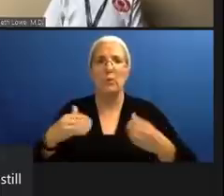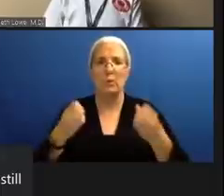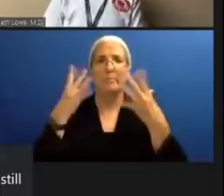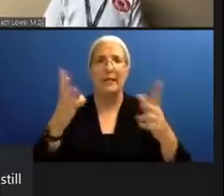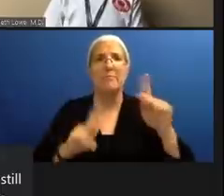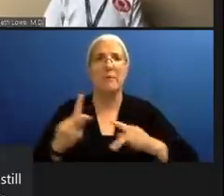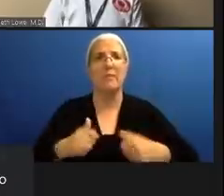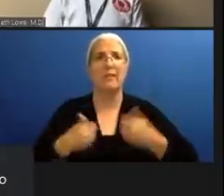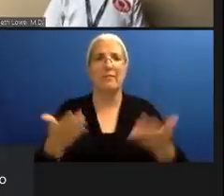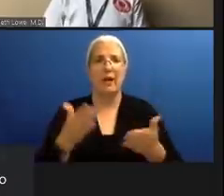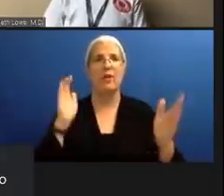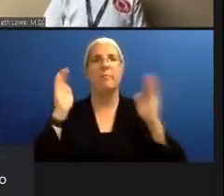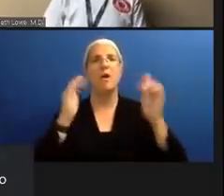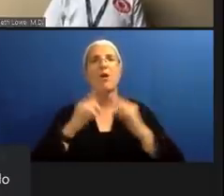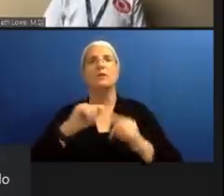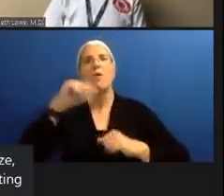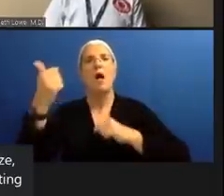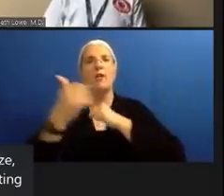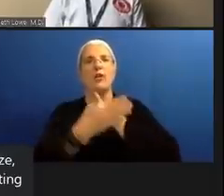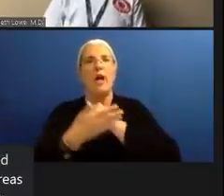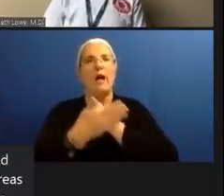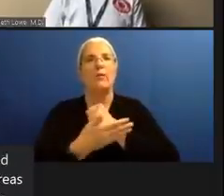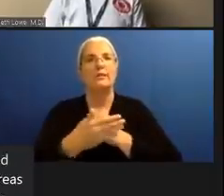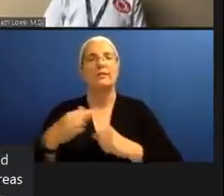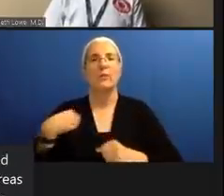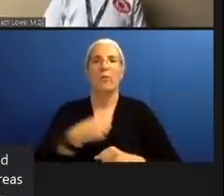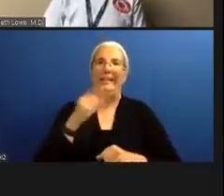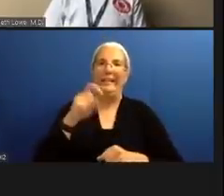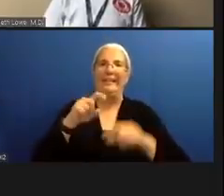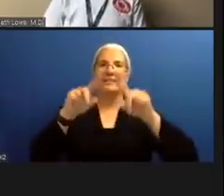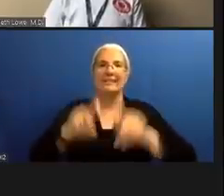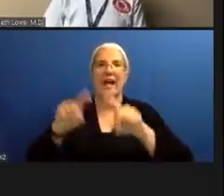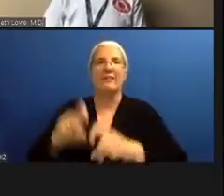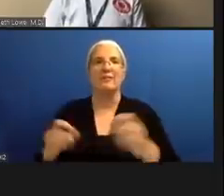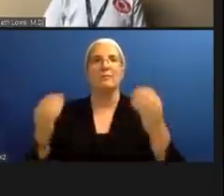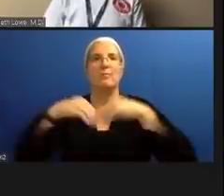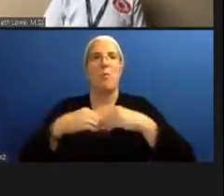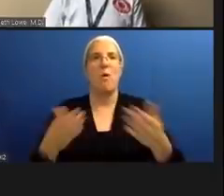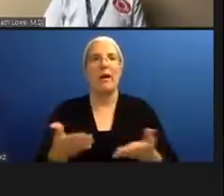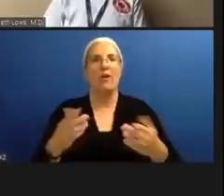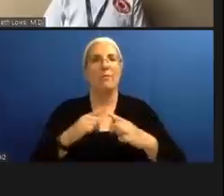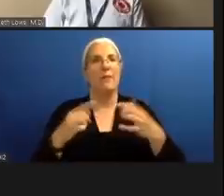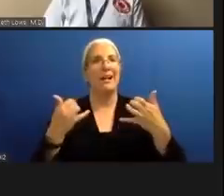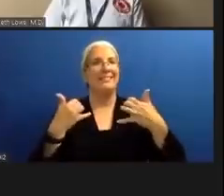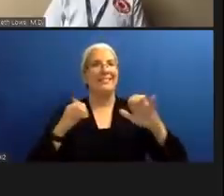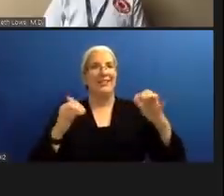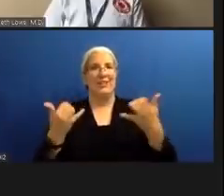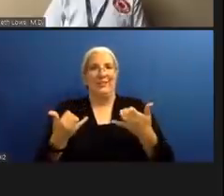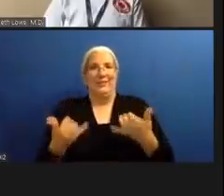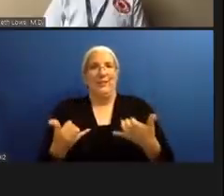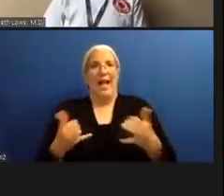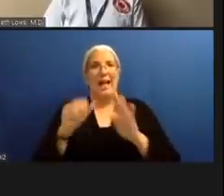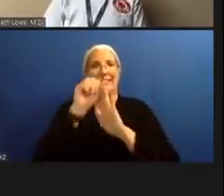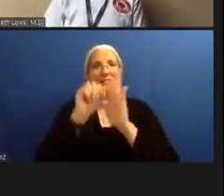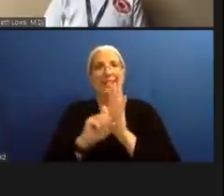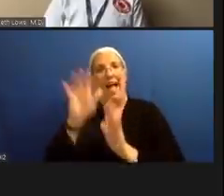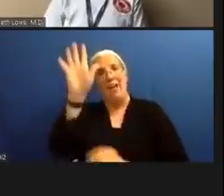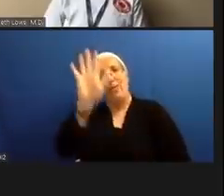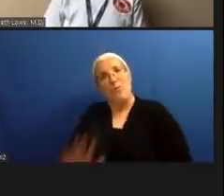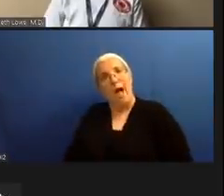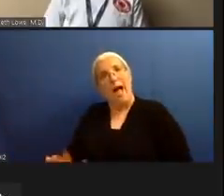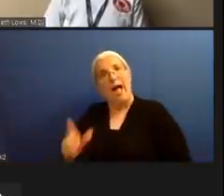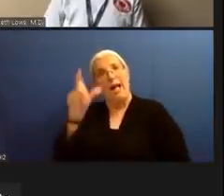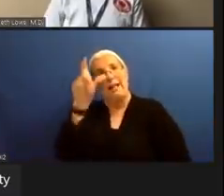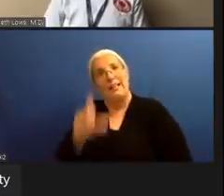can. The fact is that we're in a statewide state of scarcity with regards